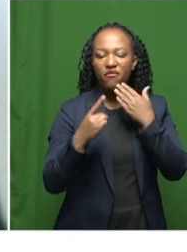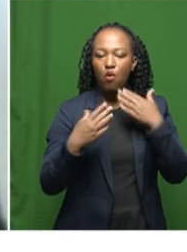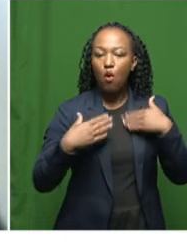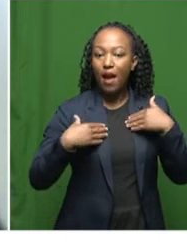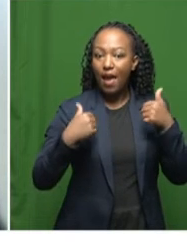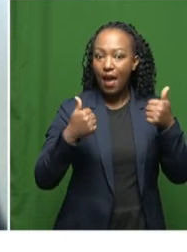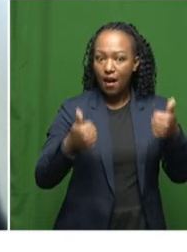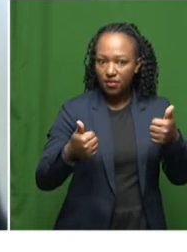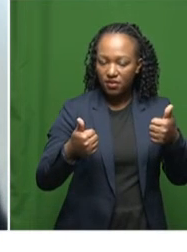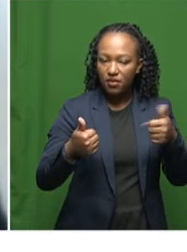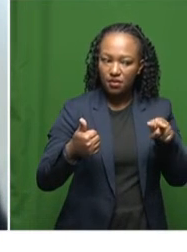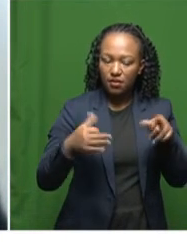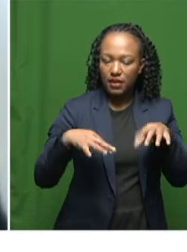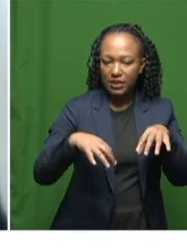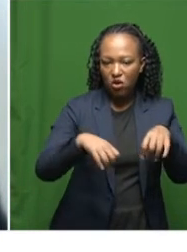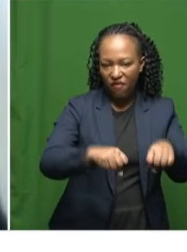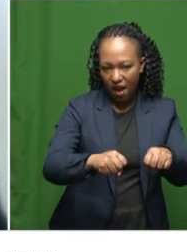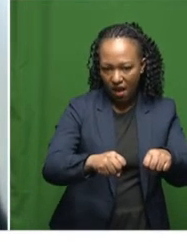at the